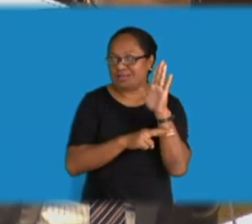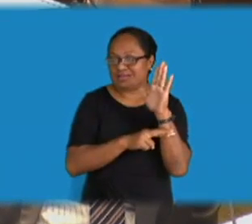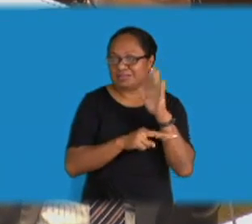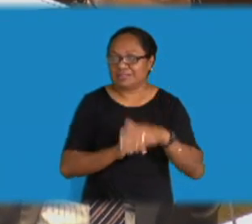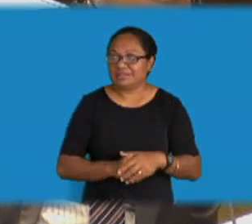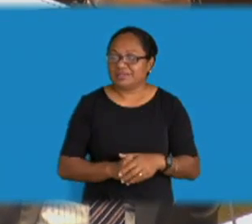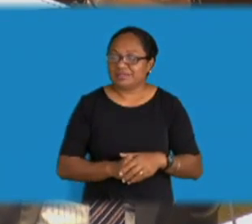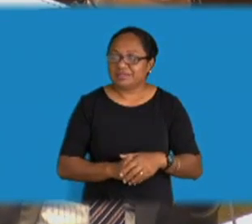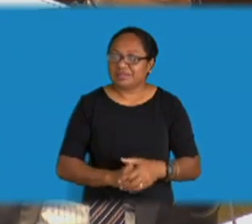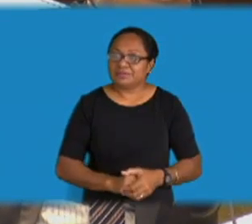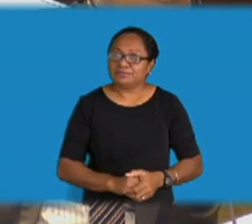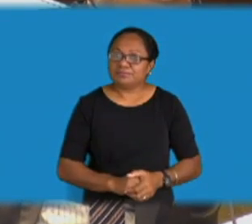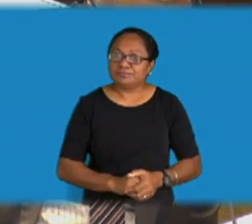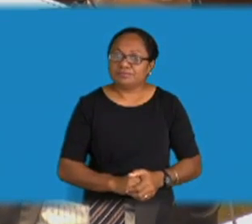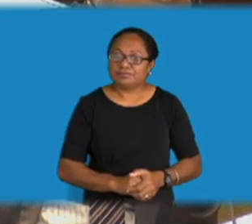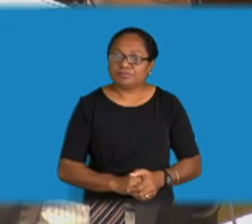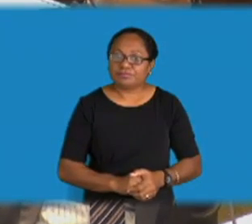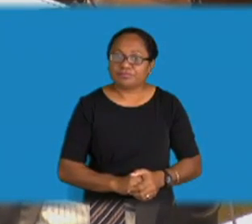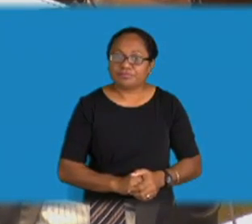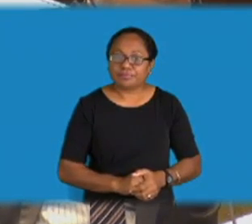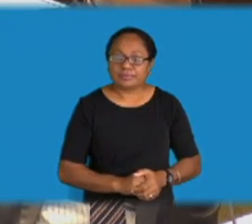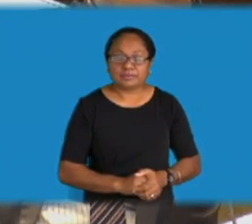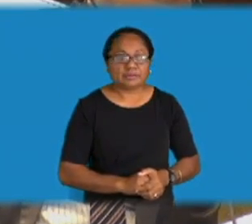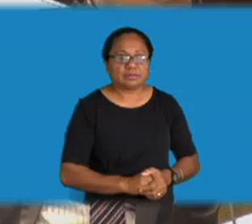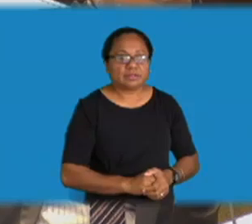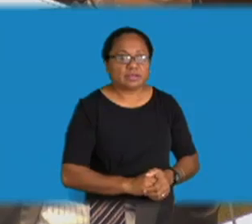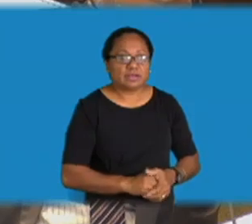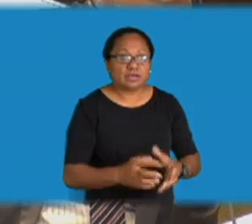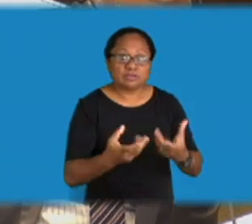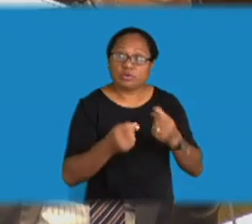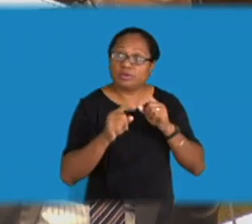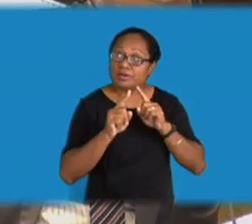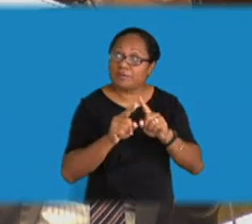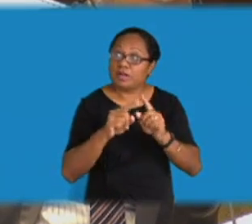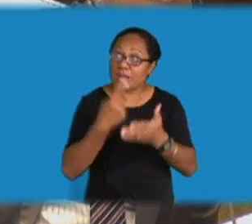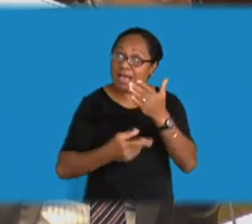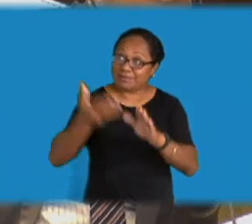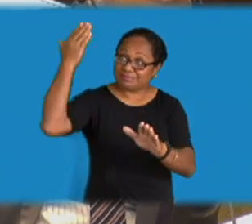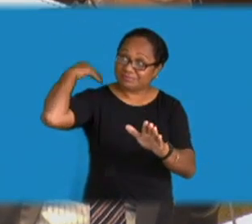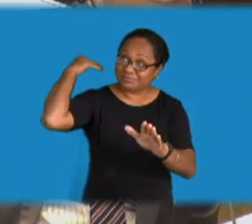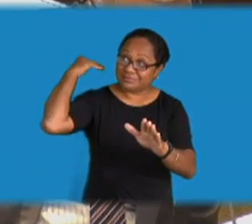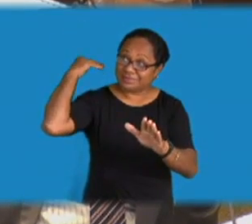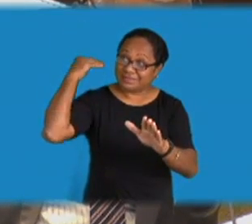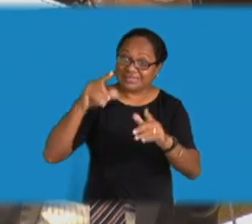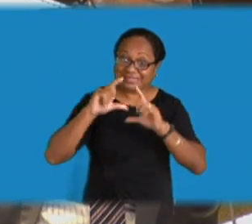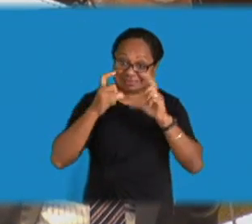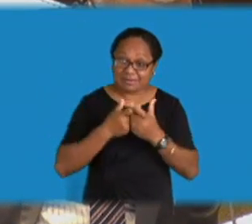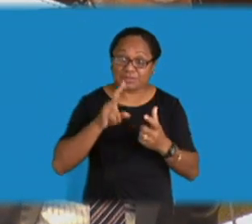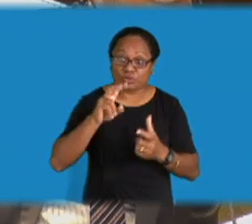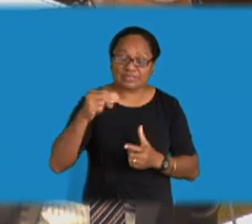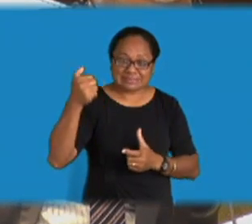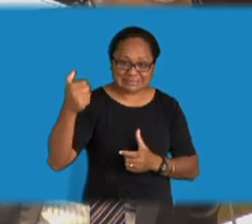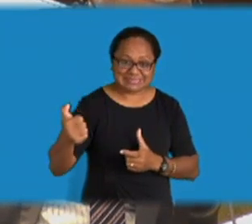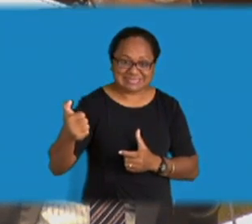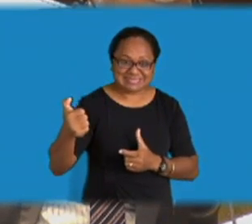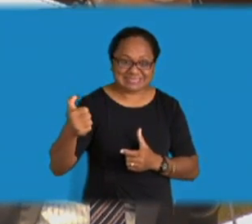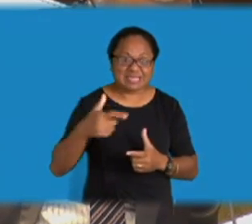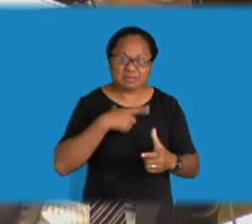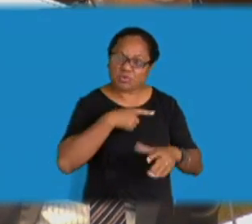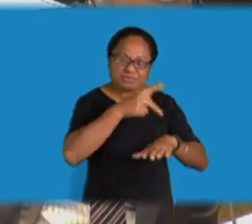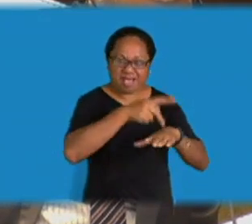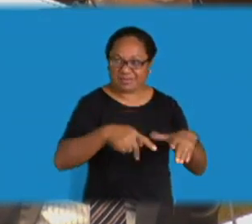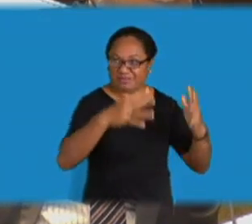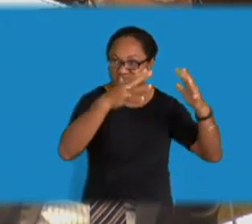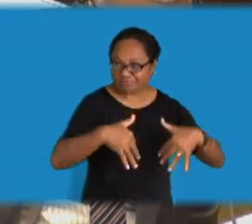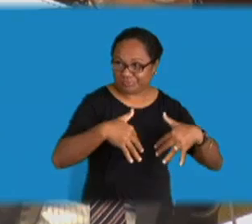Speaker, following the events of 5 December 2006, in the absence of Parliament in 2007 pursuant to the